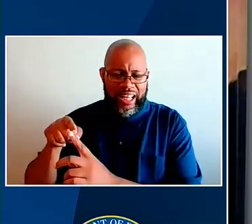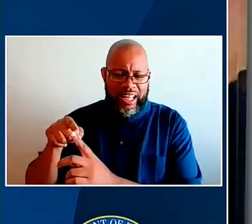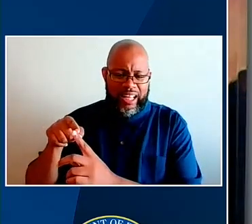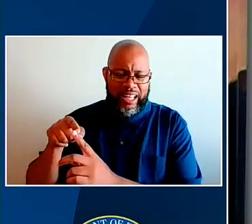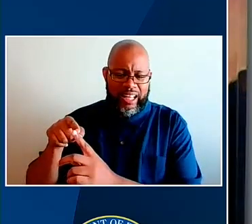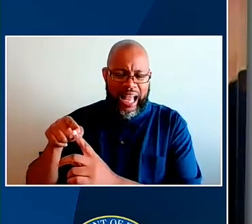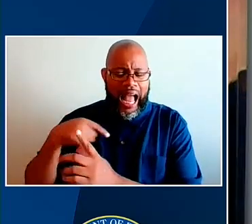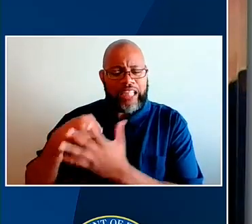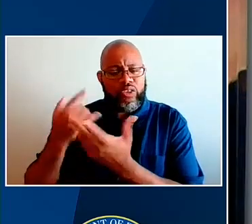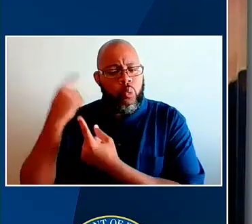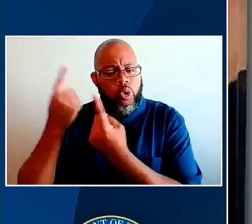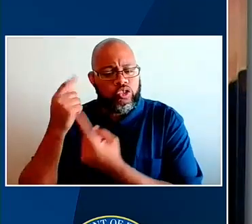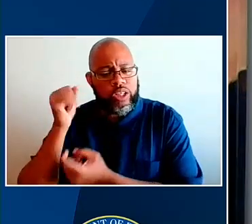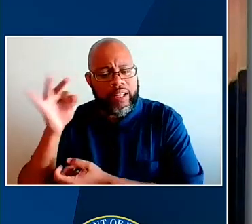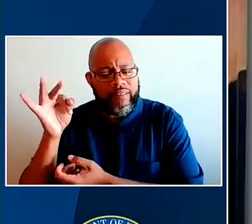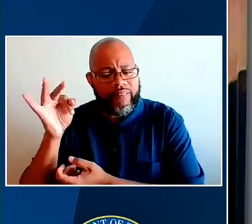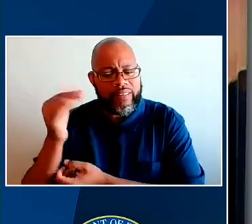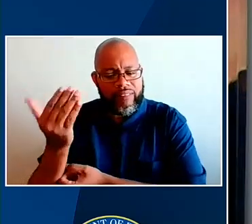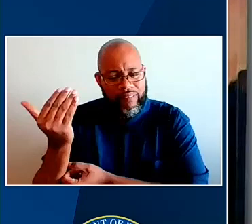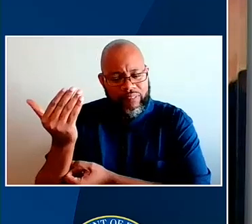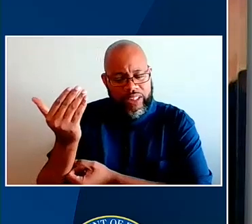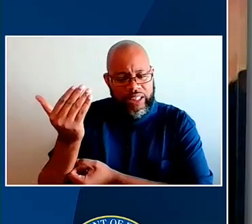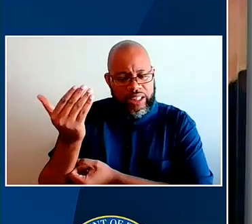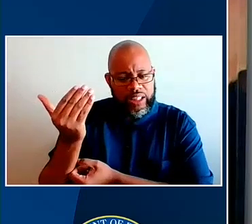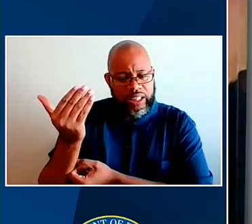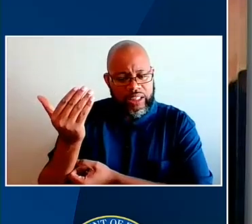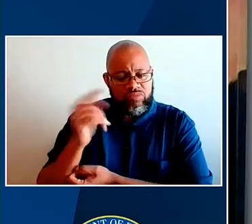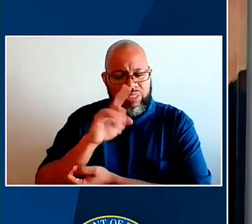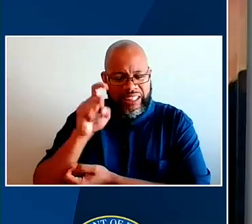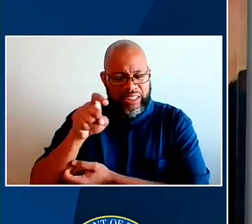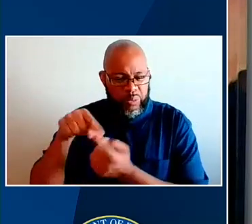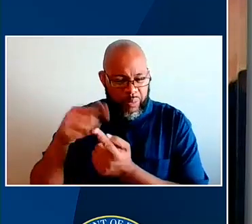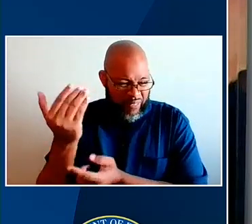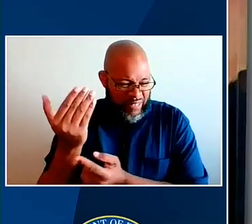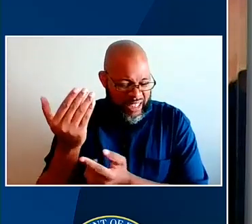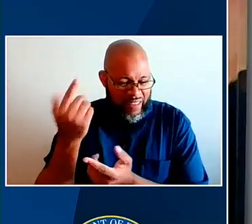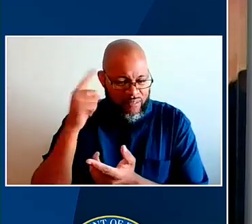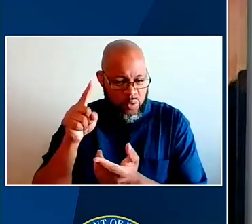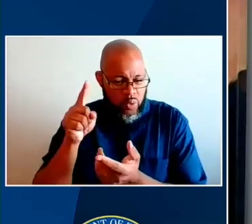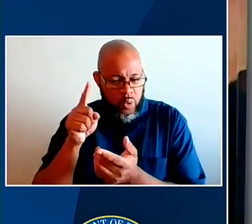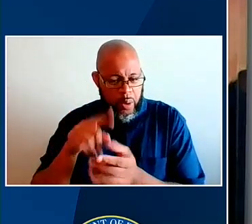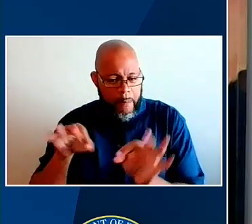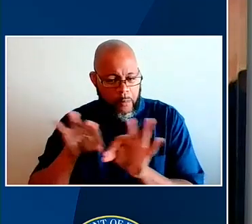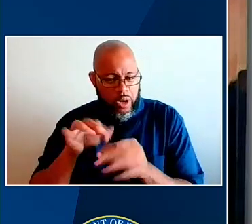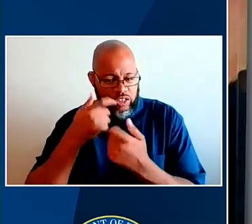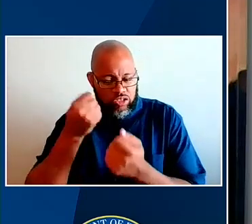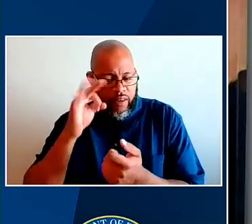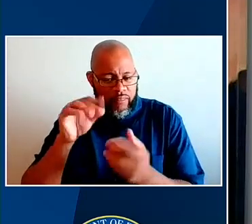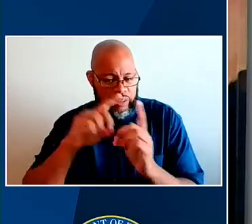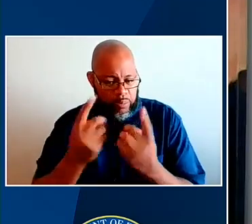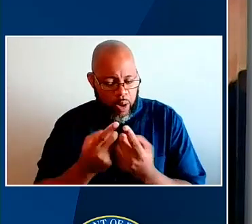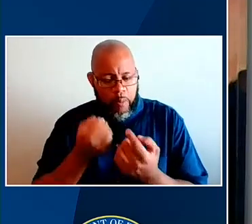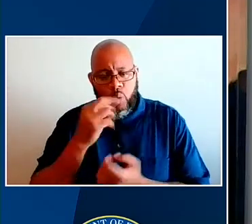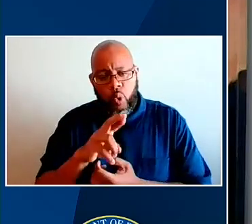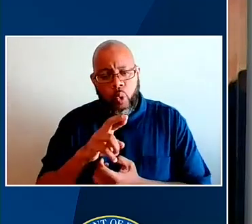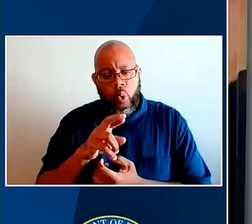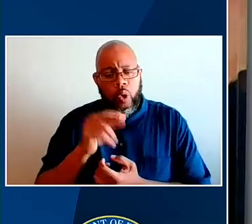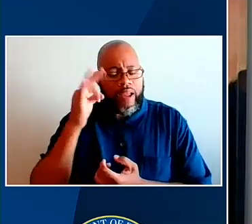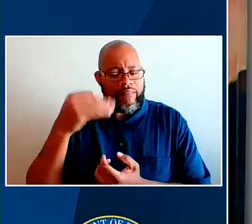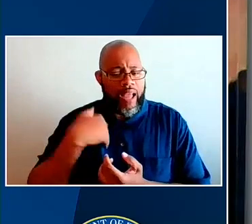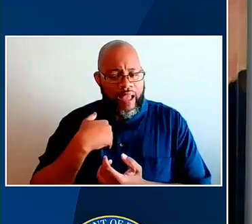I just wonder whether the 15 really needs to be 15 for an important interest of the departments, or whether there